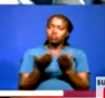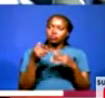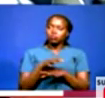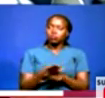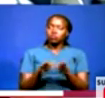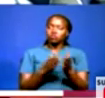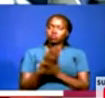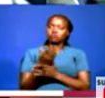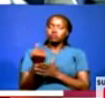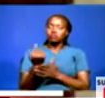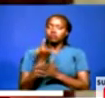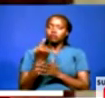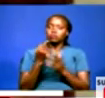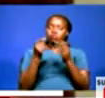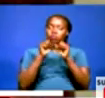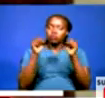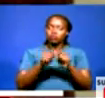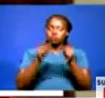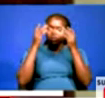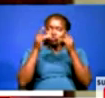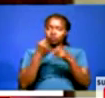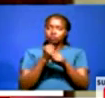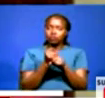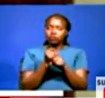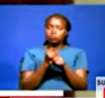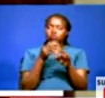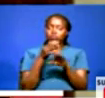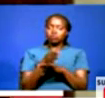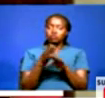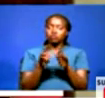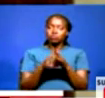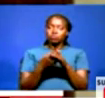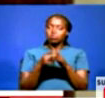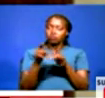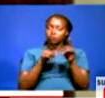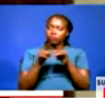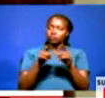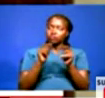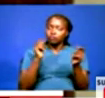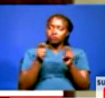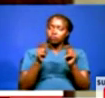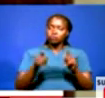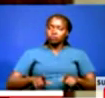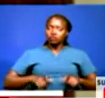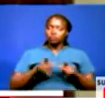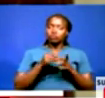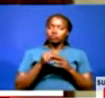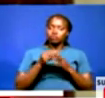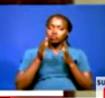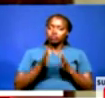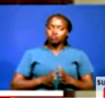a single system for decision making. Beginning of a journey that will transform the management of the human